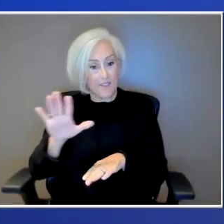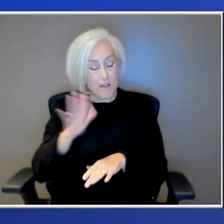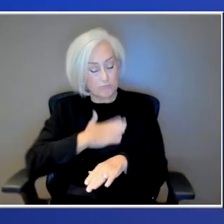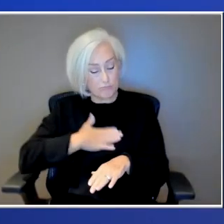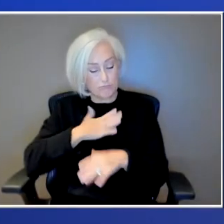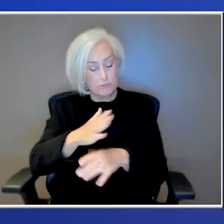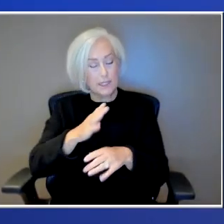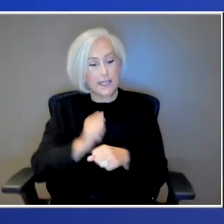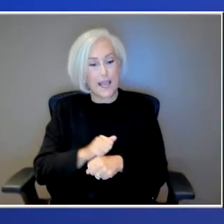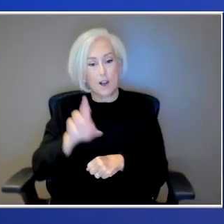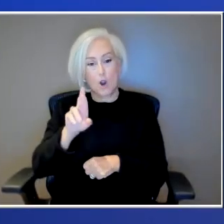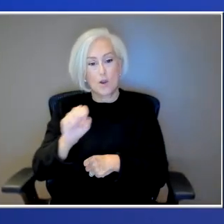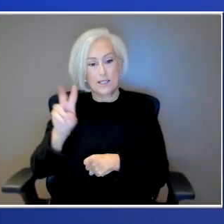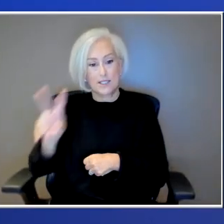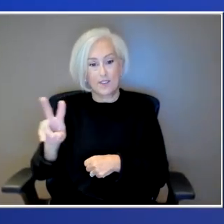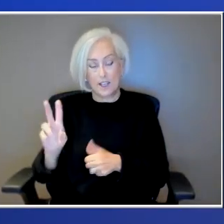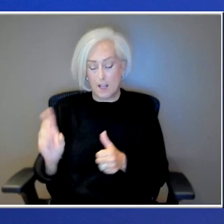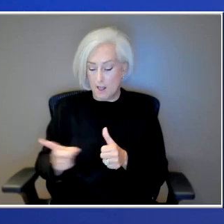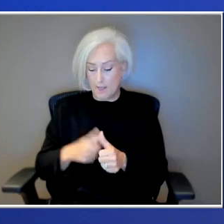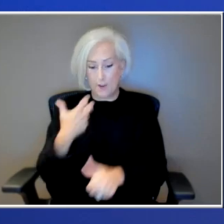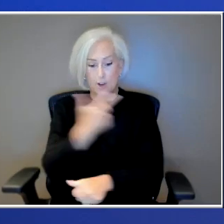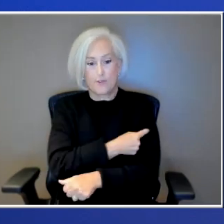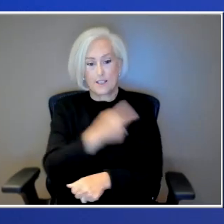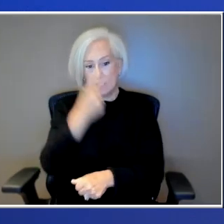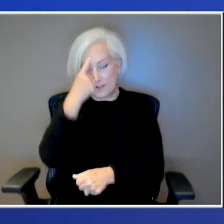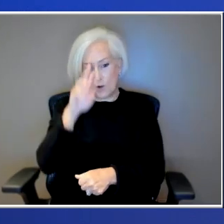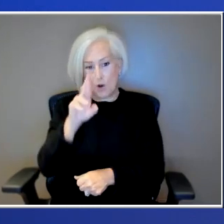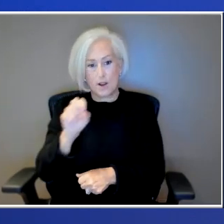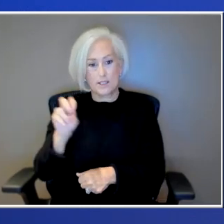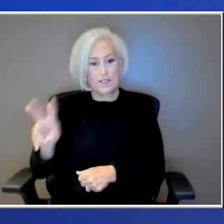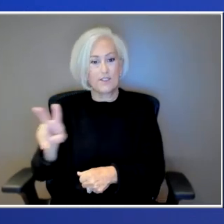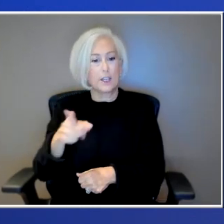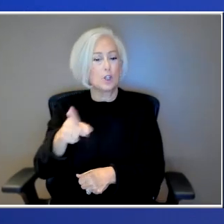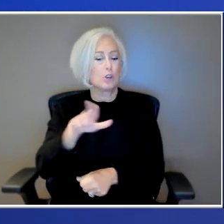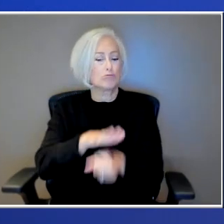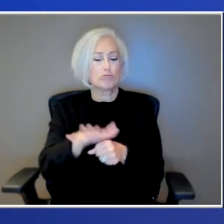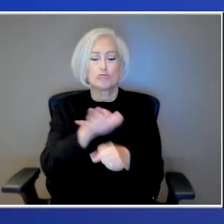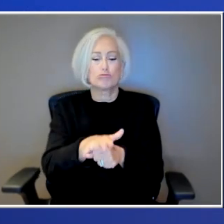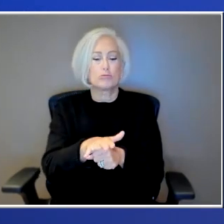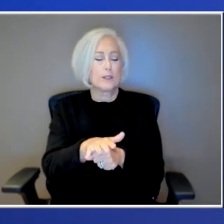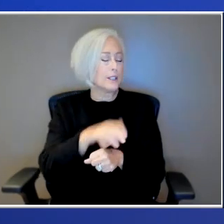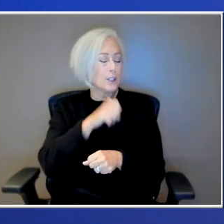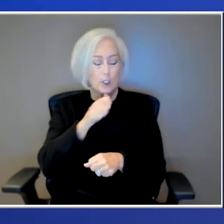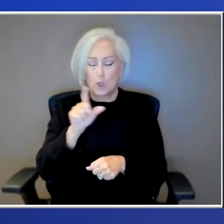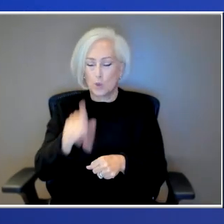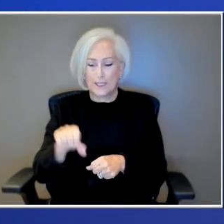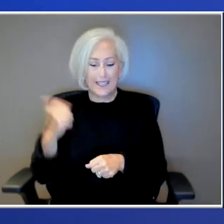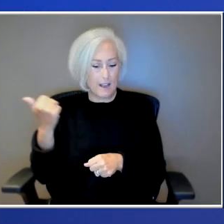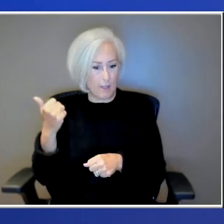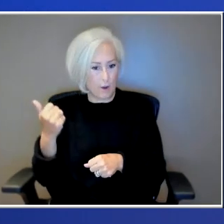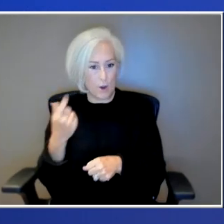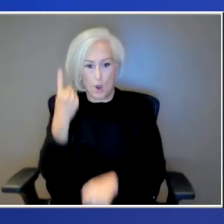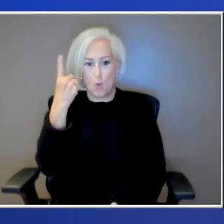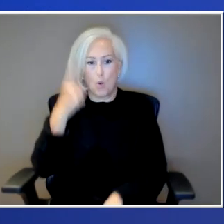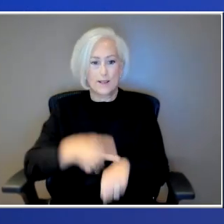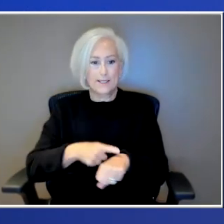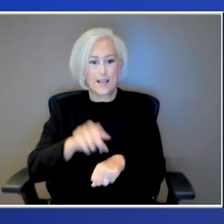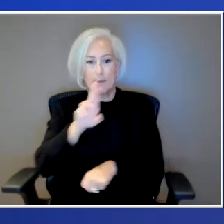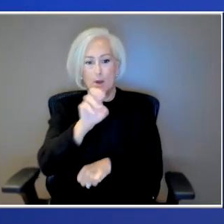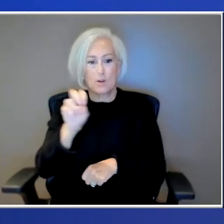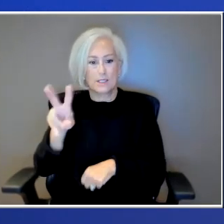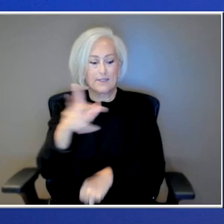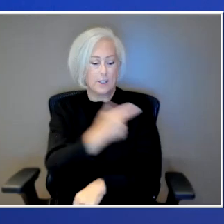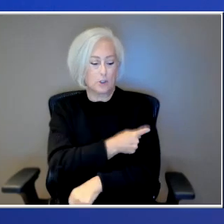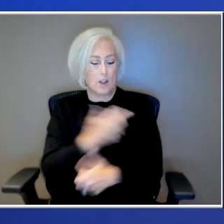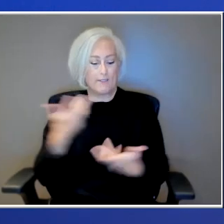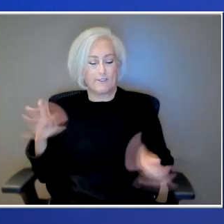for RSV came out last year. If you received it last year, you should be good. There's no other recommendation other than just one shot at this point in time. And then,